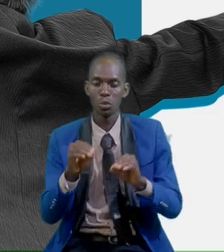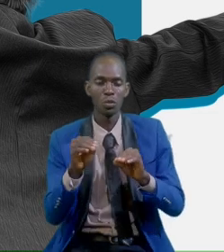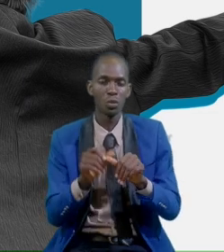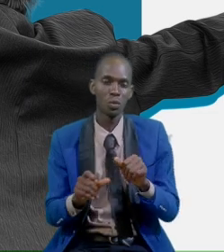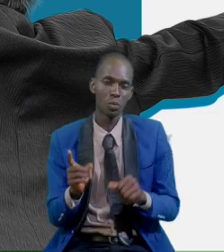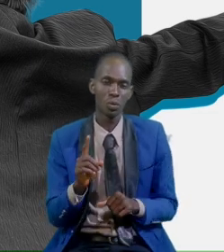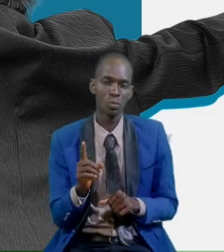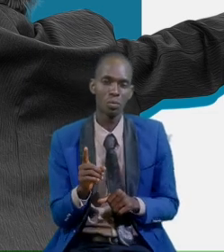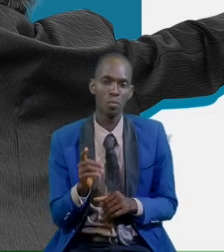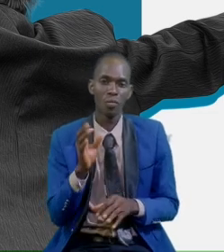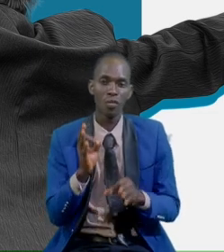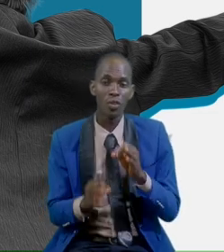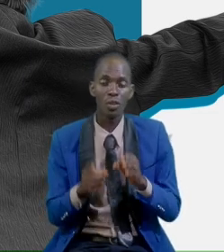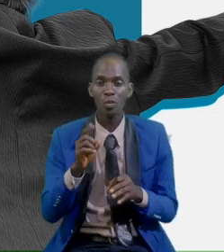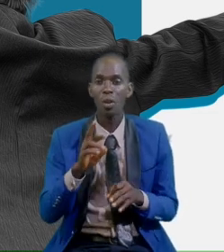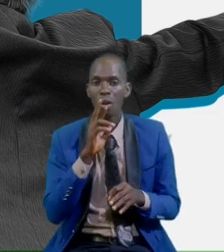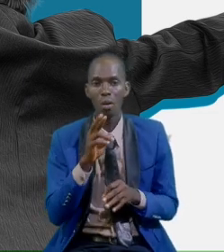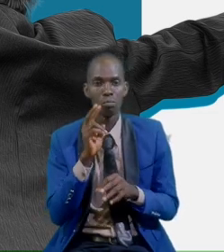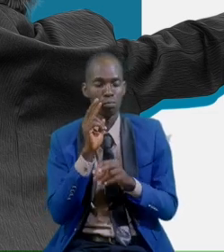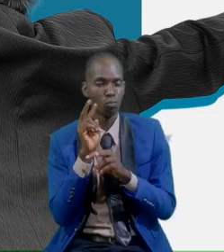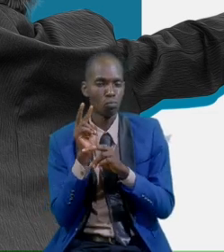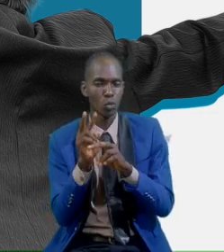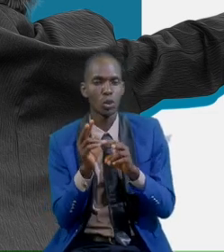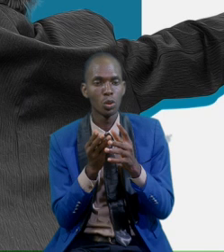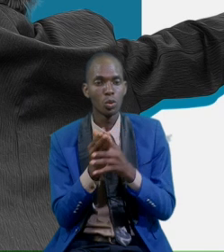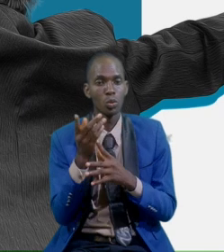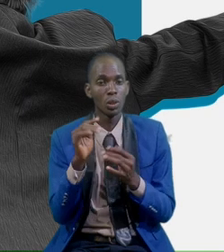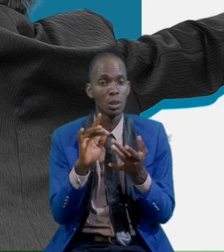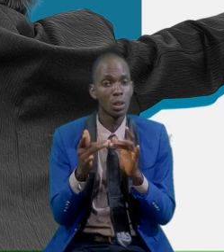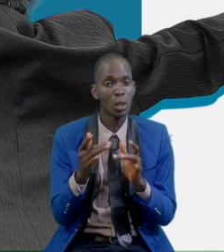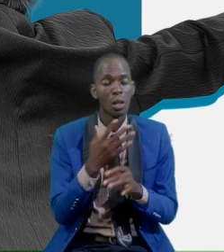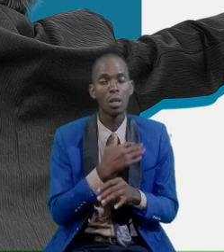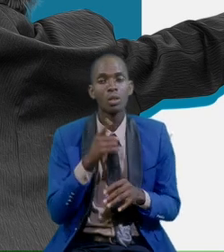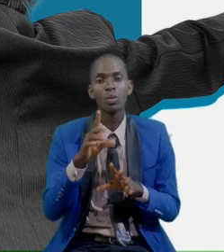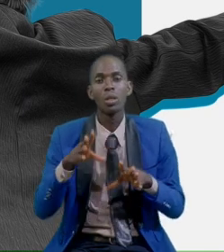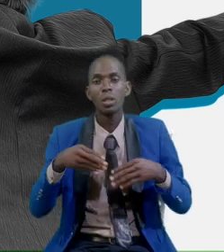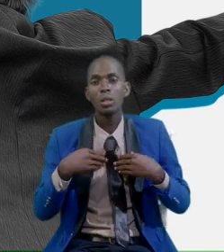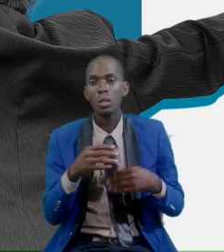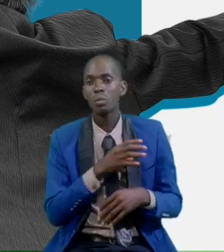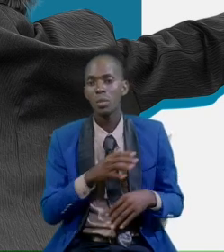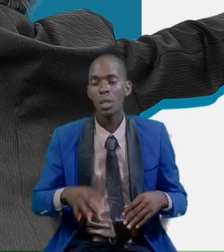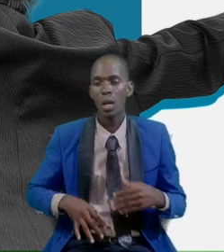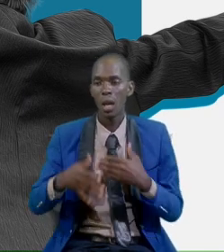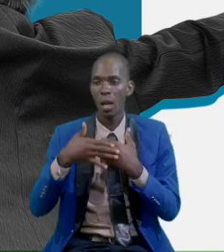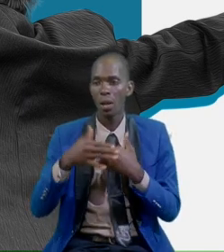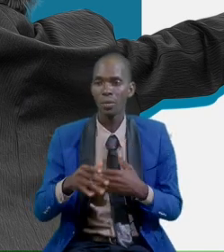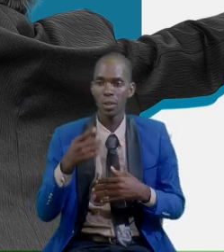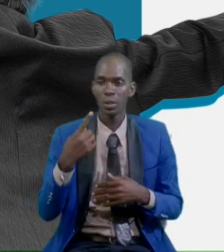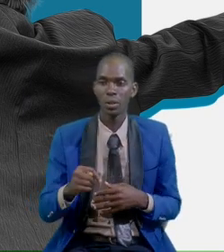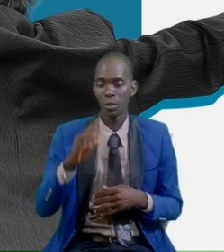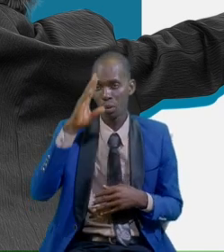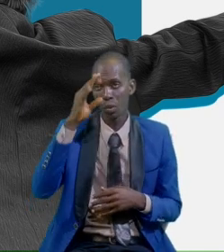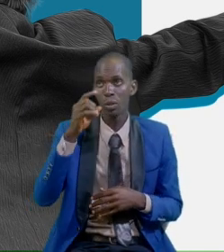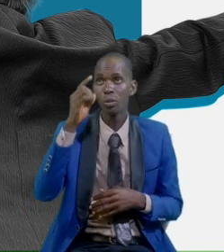are watching online and you gave your life to Christ after the pastor's message this